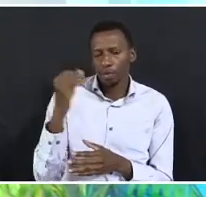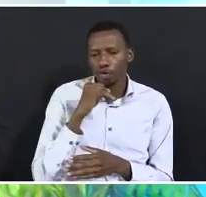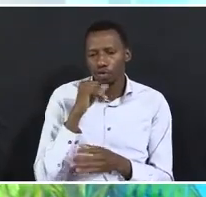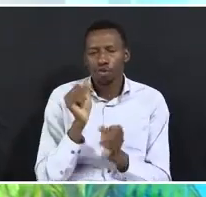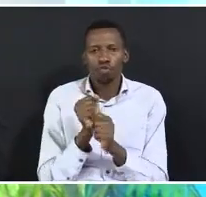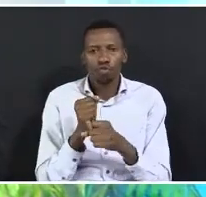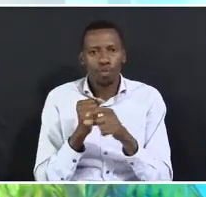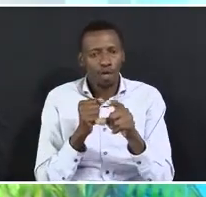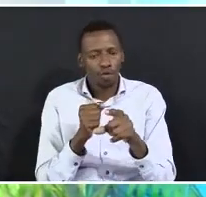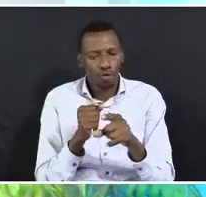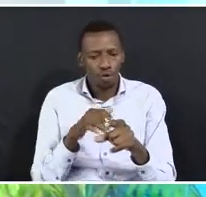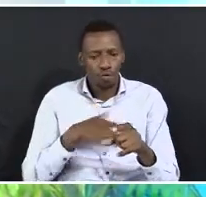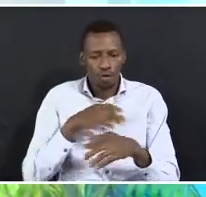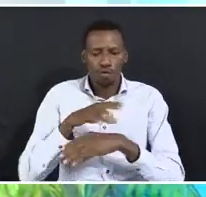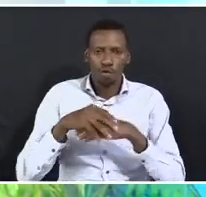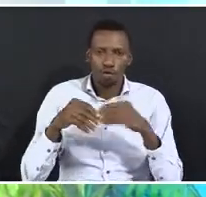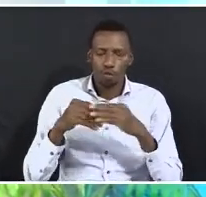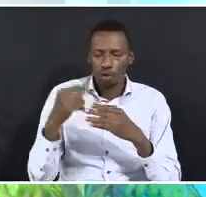to disturb your comfort.